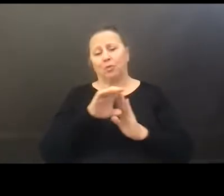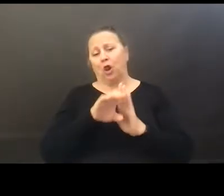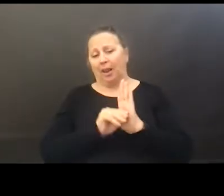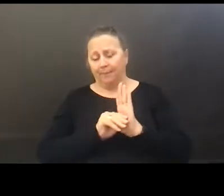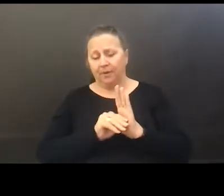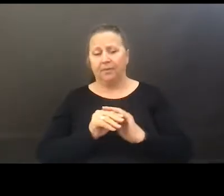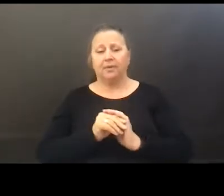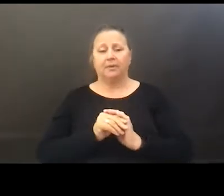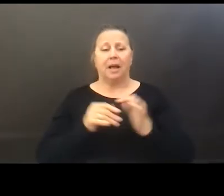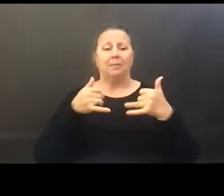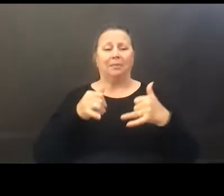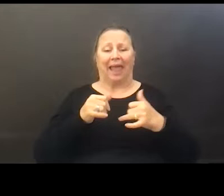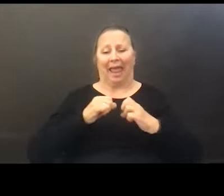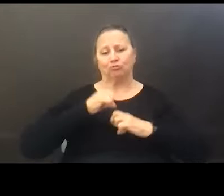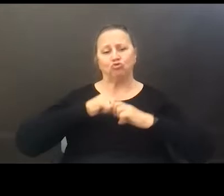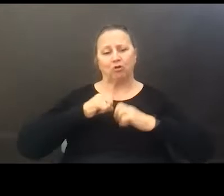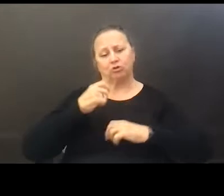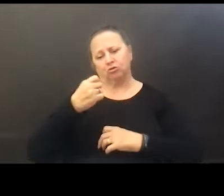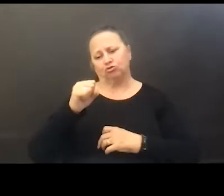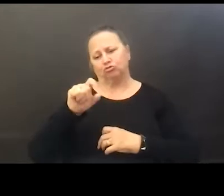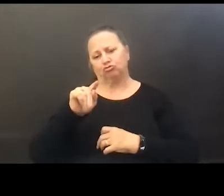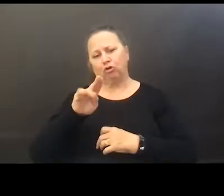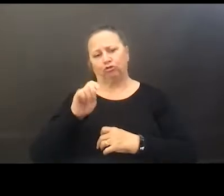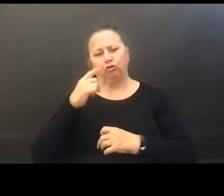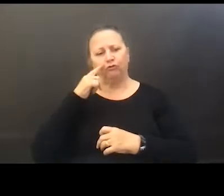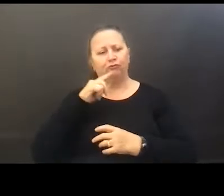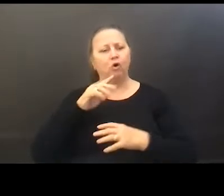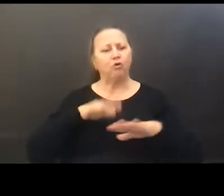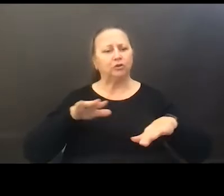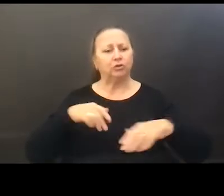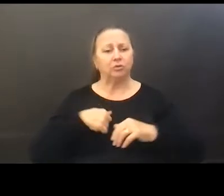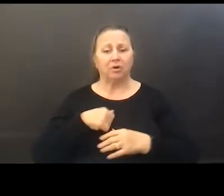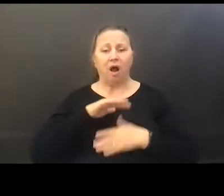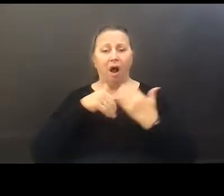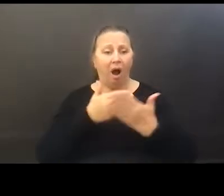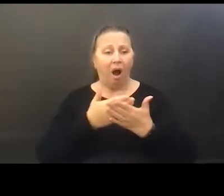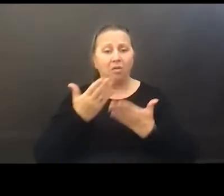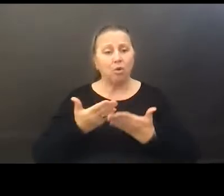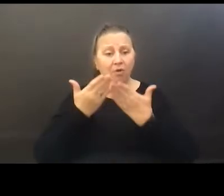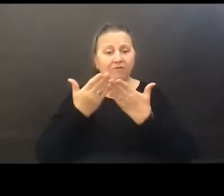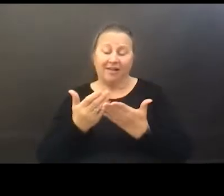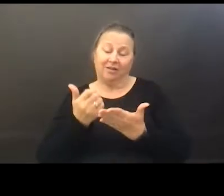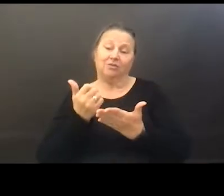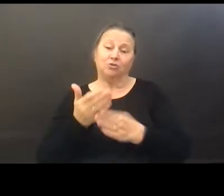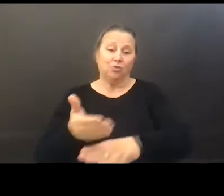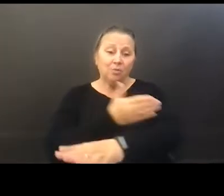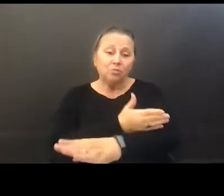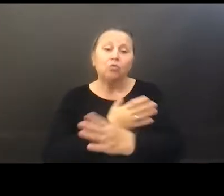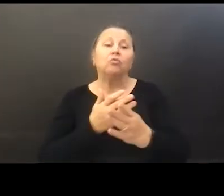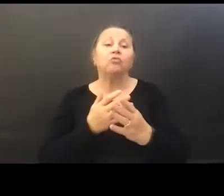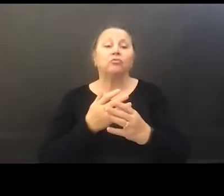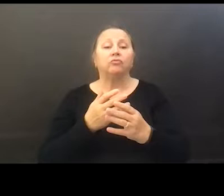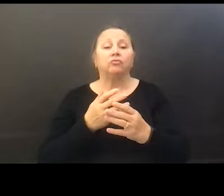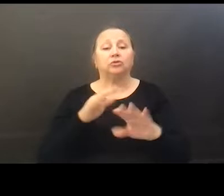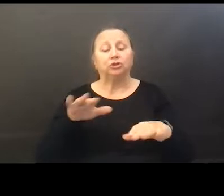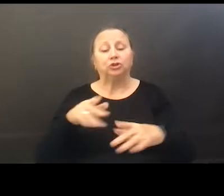play structures for the children. These resources and trainings are all provided to enhance the quality of childcare and